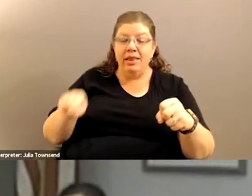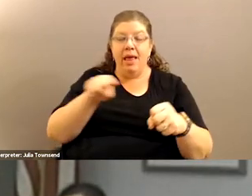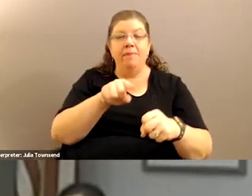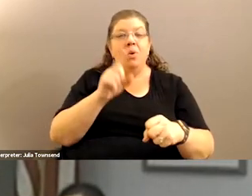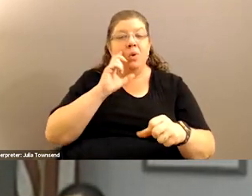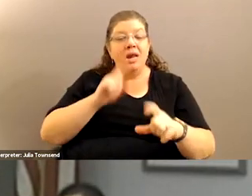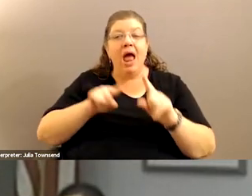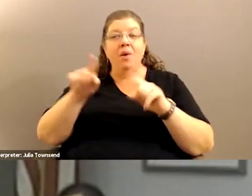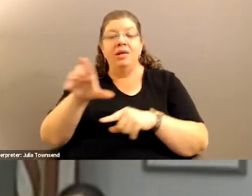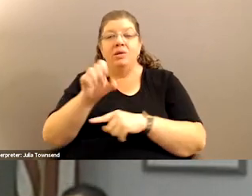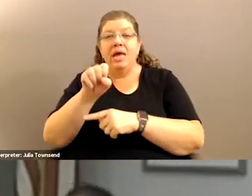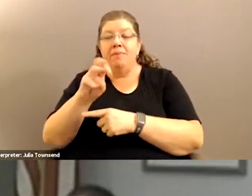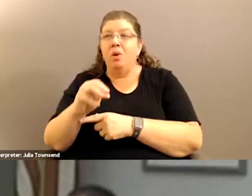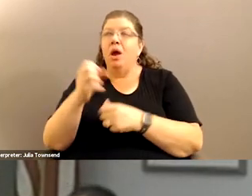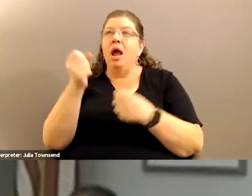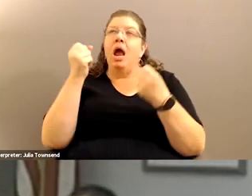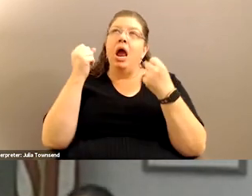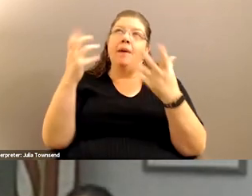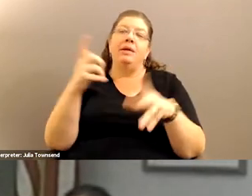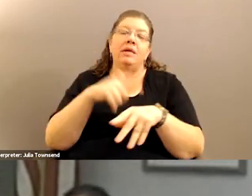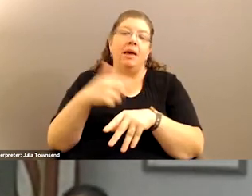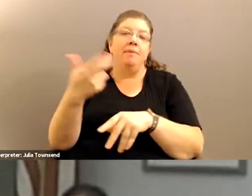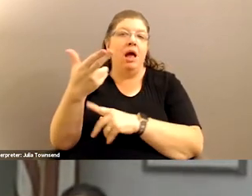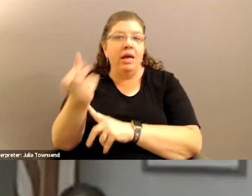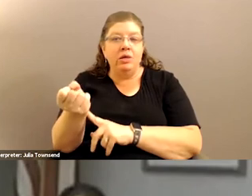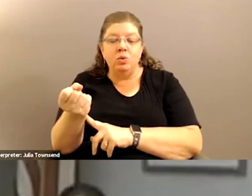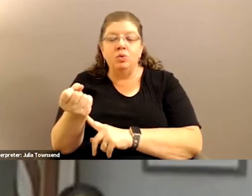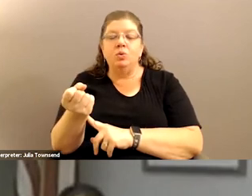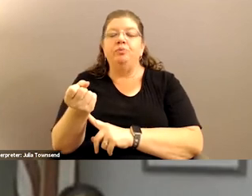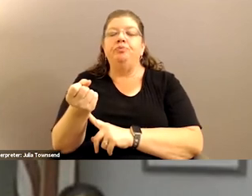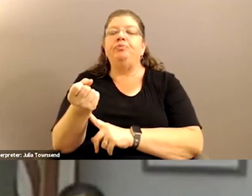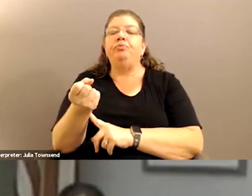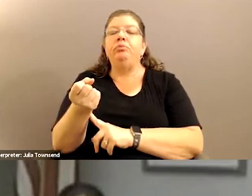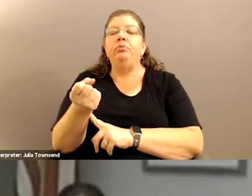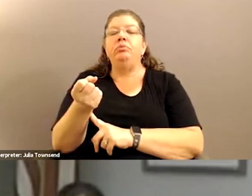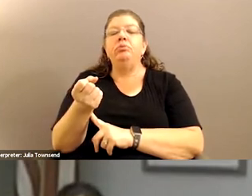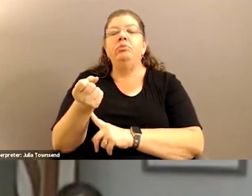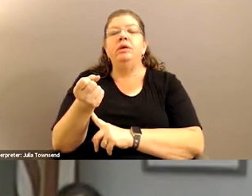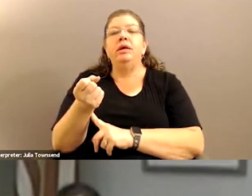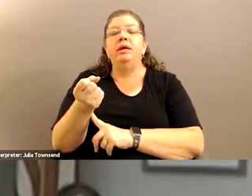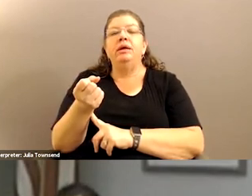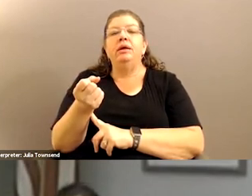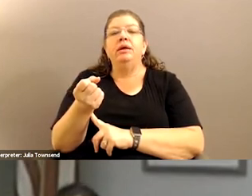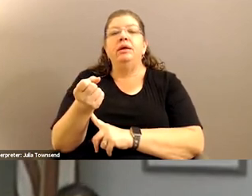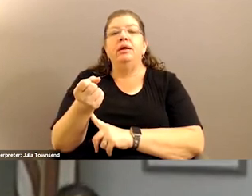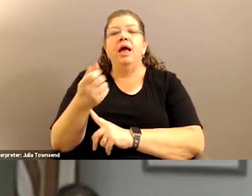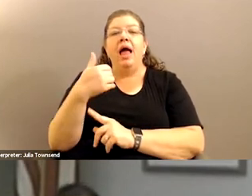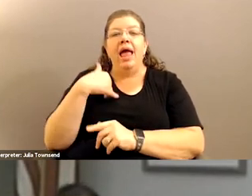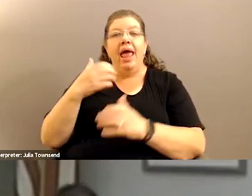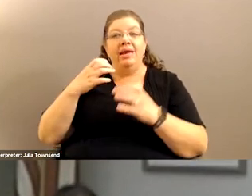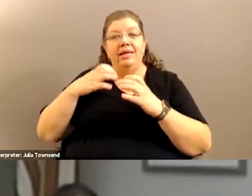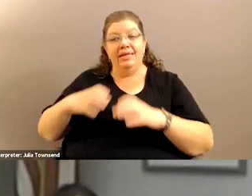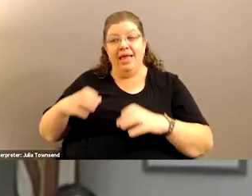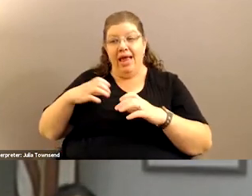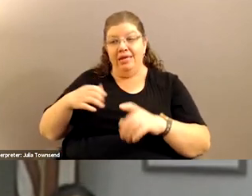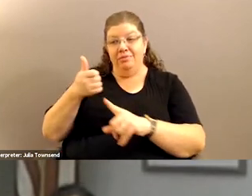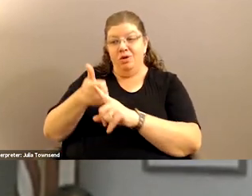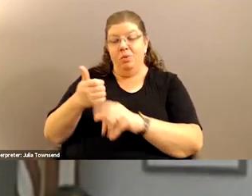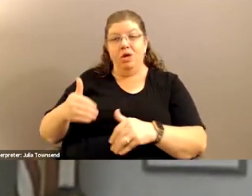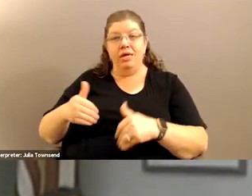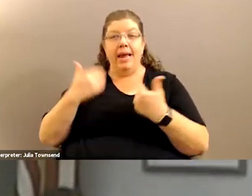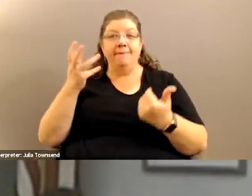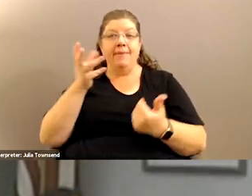marcos i don't know how many times to the high school i had um clients that were young young